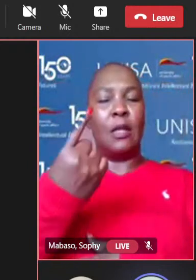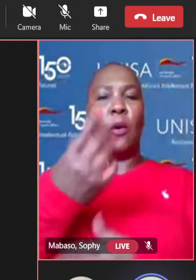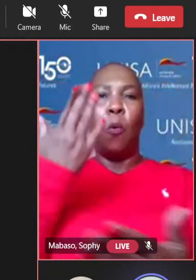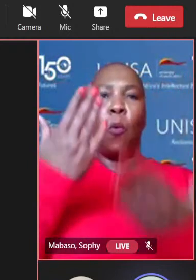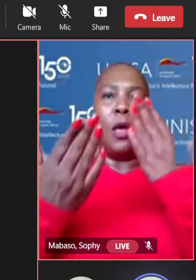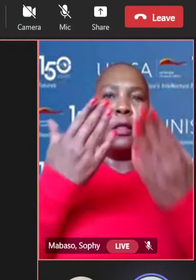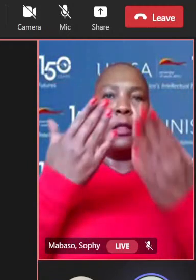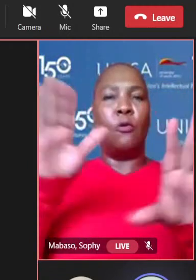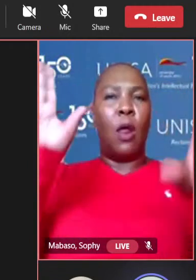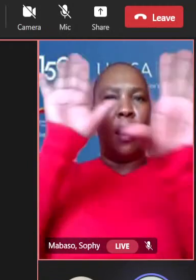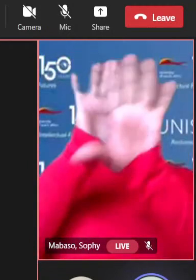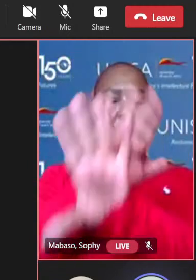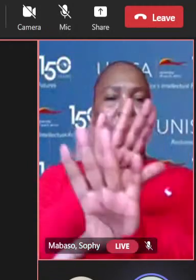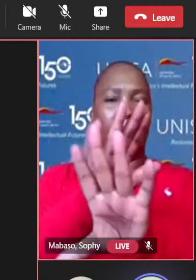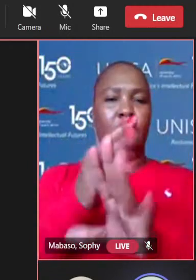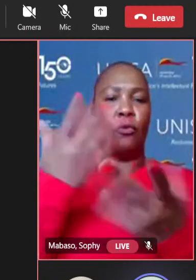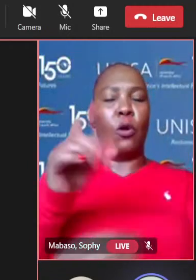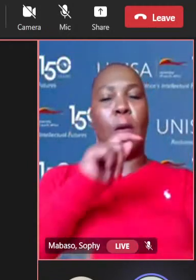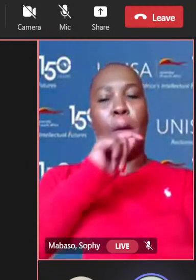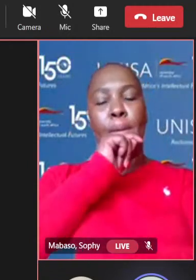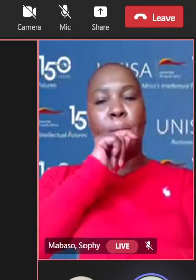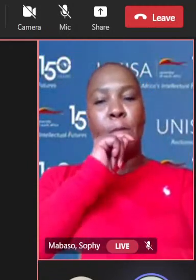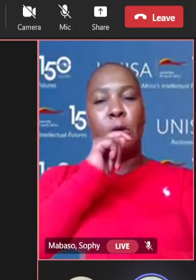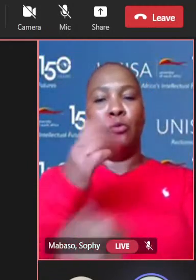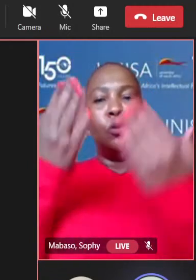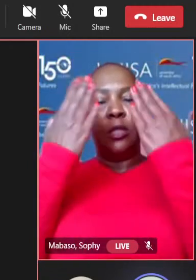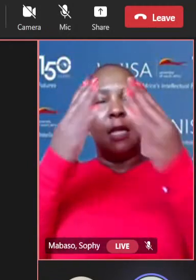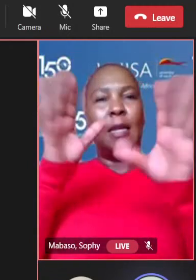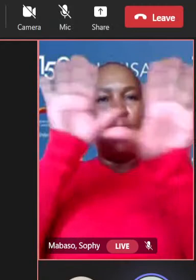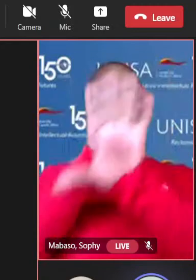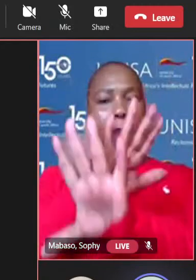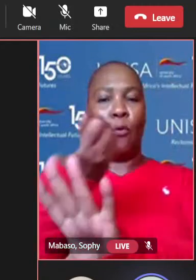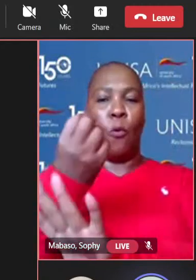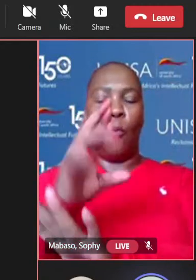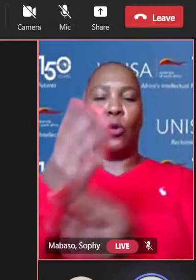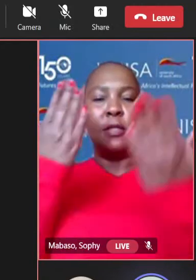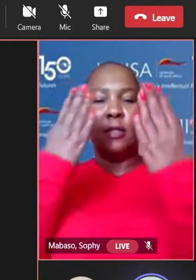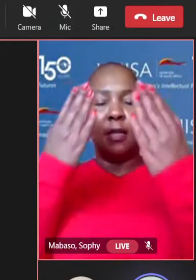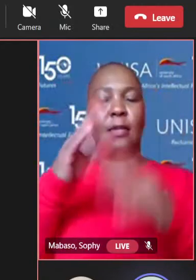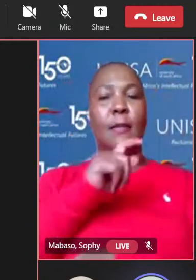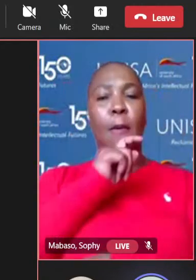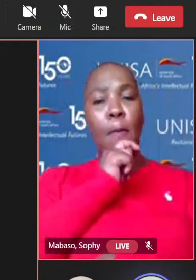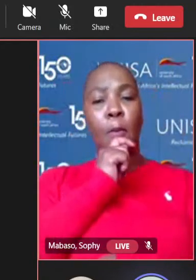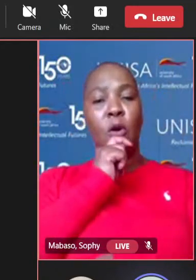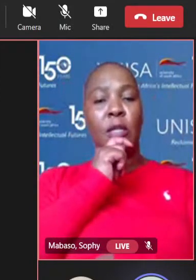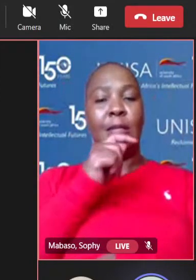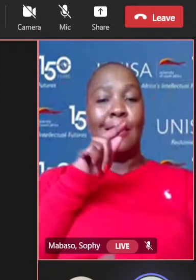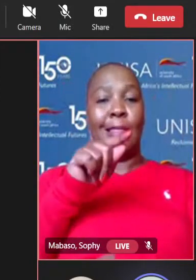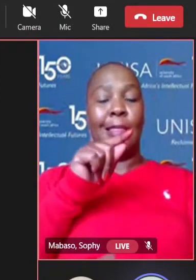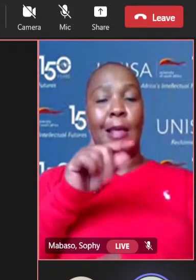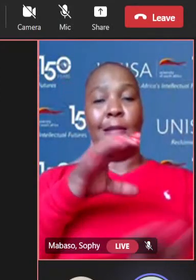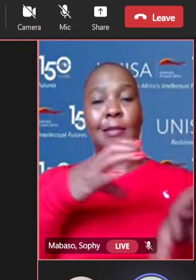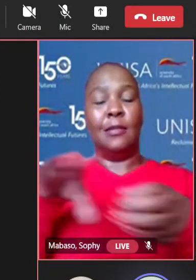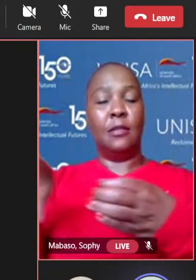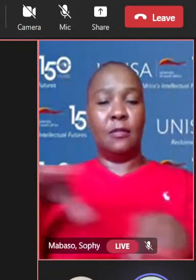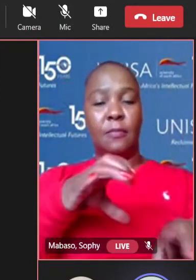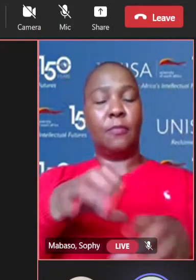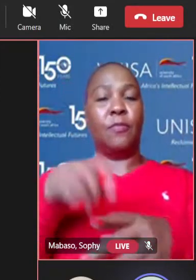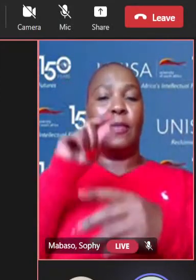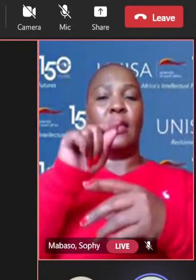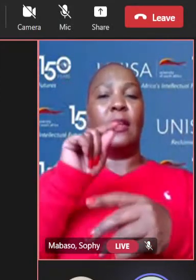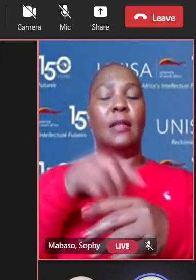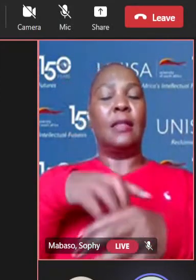or a morning person. Do you study well at night, or do you study well in the morning? So with that exercise, will give you an